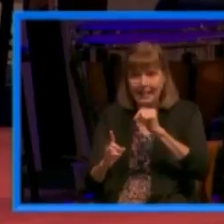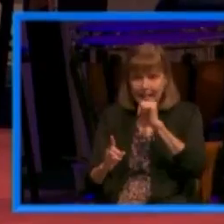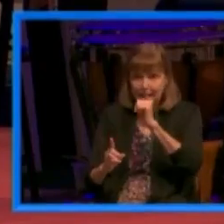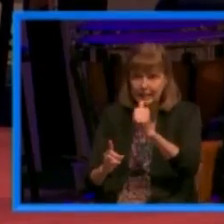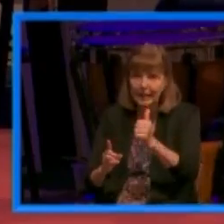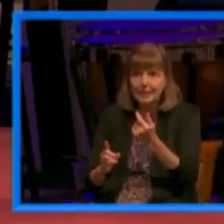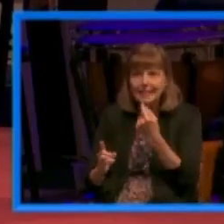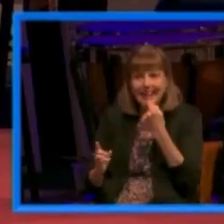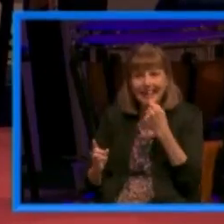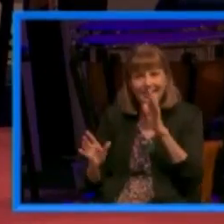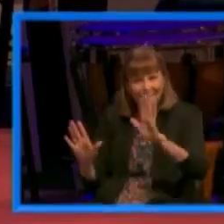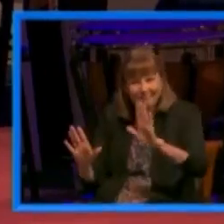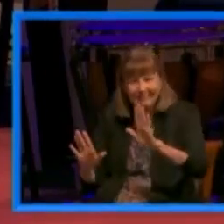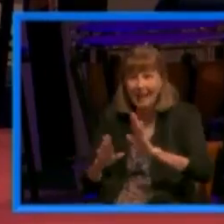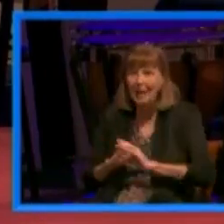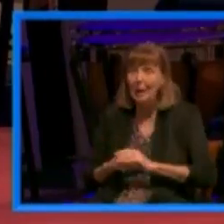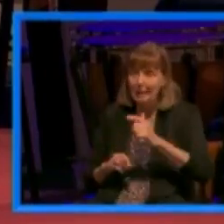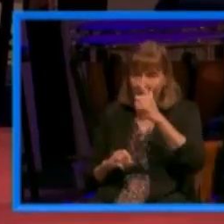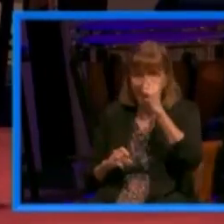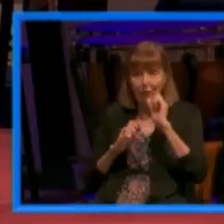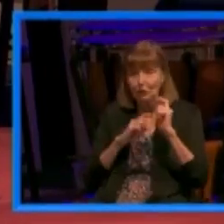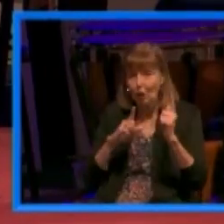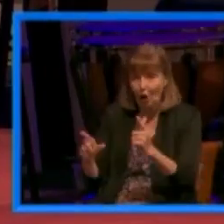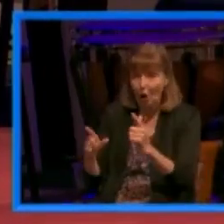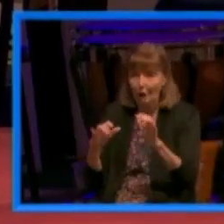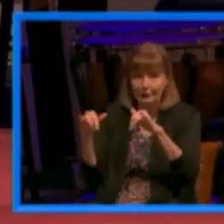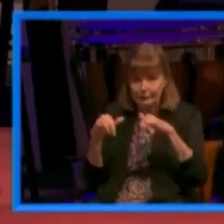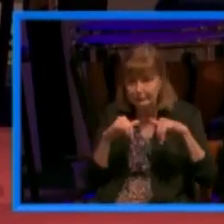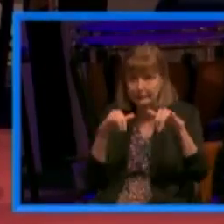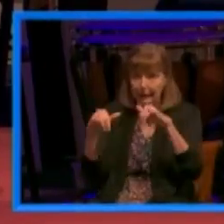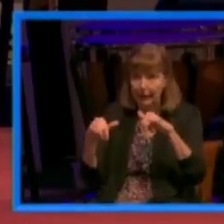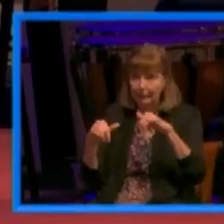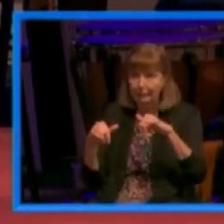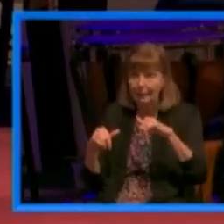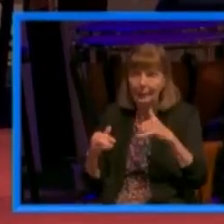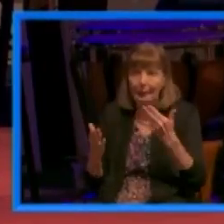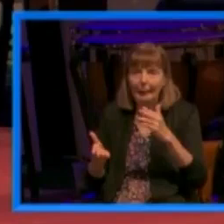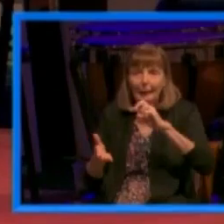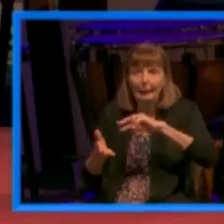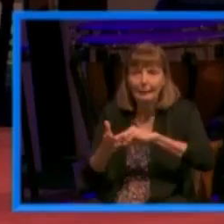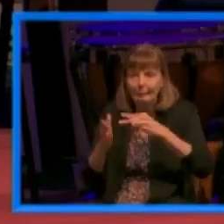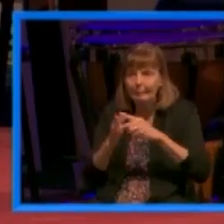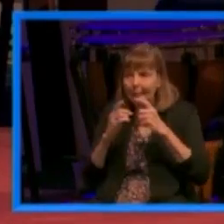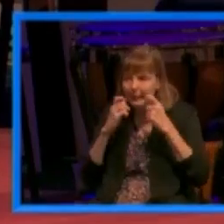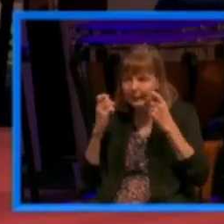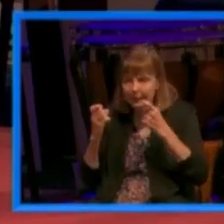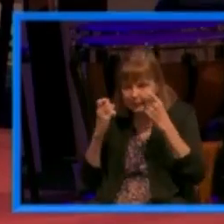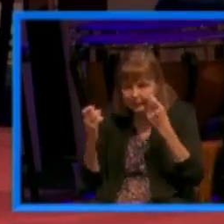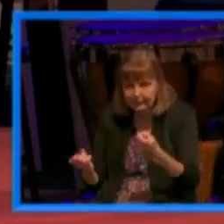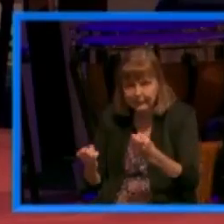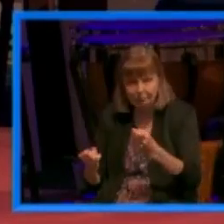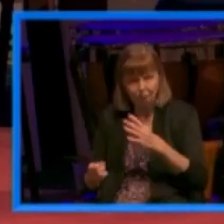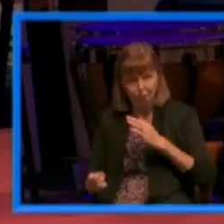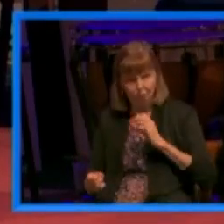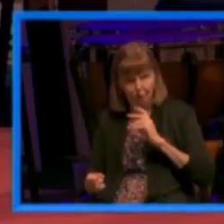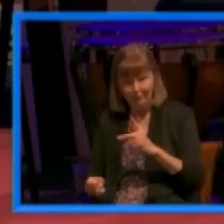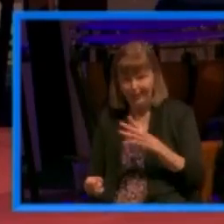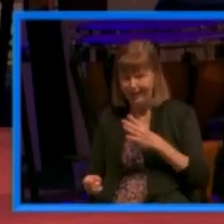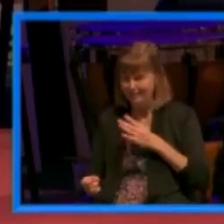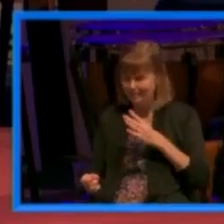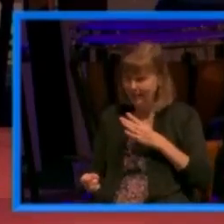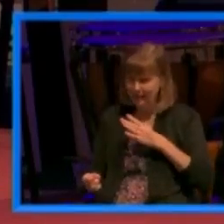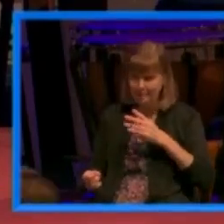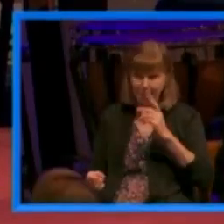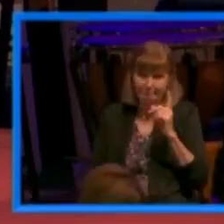sinning. In fact, in that same chapter, he would say, should we go on sinning and let grace abound? May it never be. We shouldn't go on sinning and just keep falling on the grace